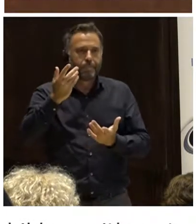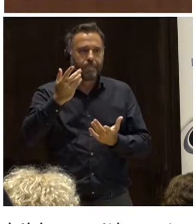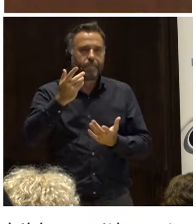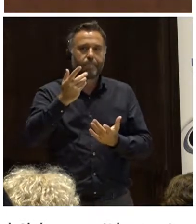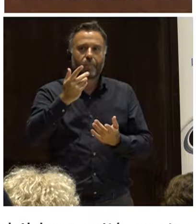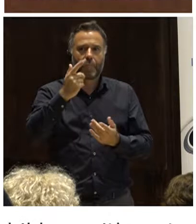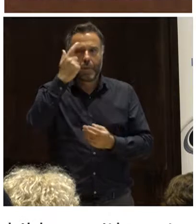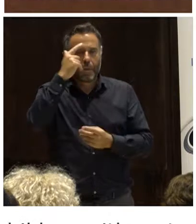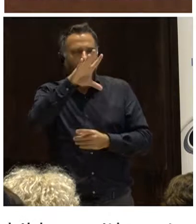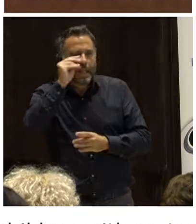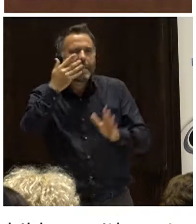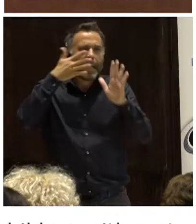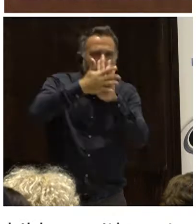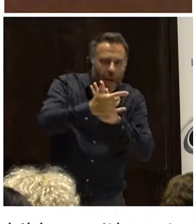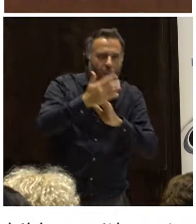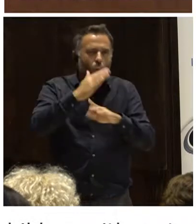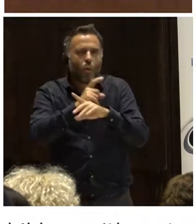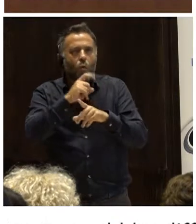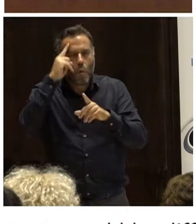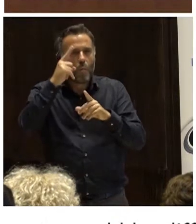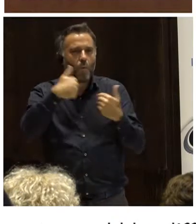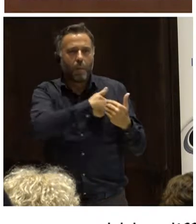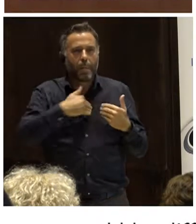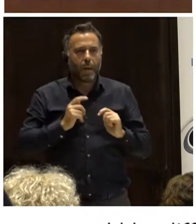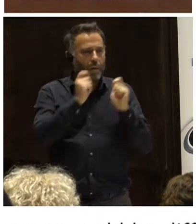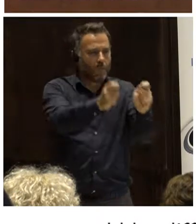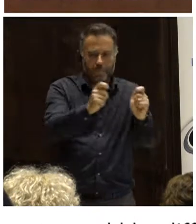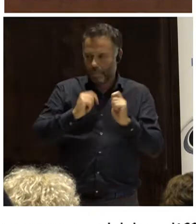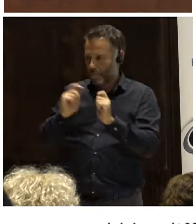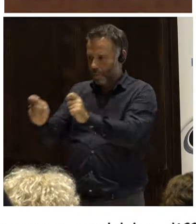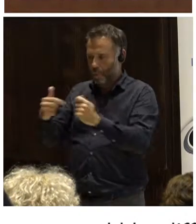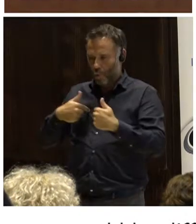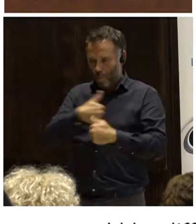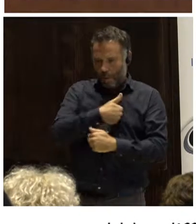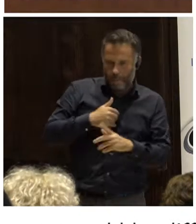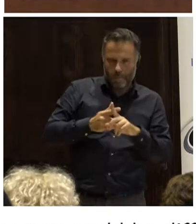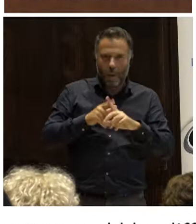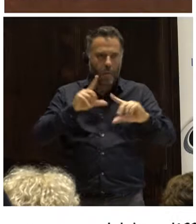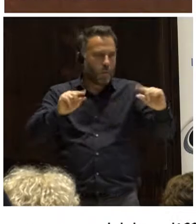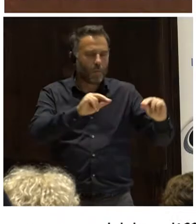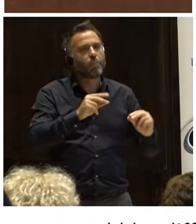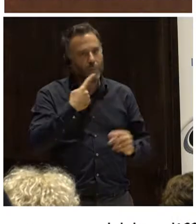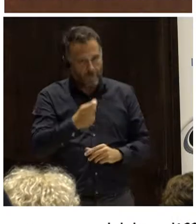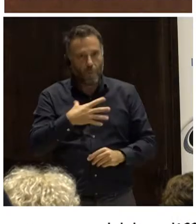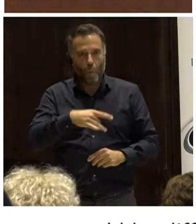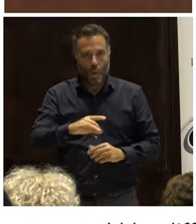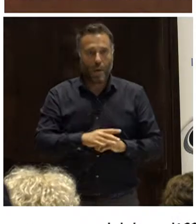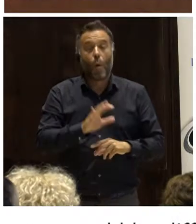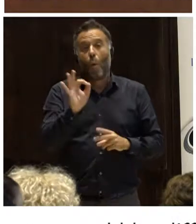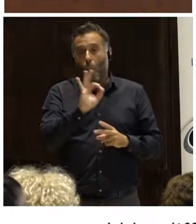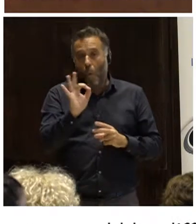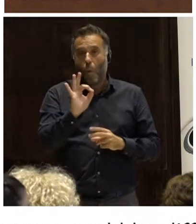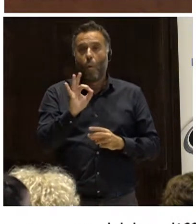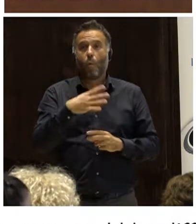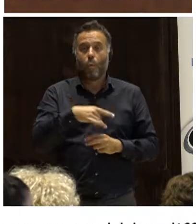view, but the other one is that they could be very difficult to be used for the motor impairment.